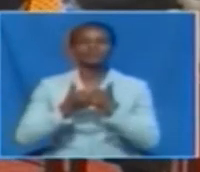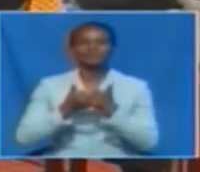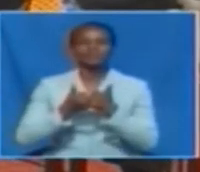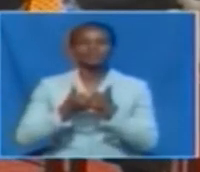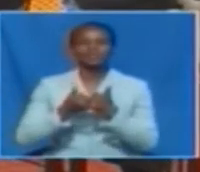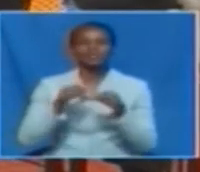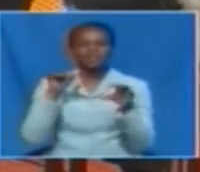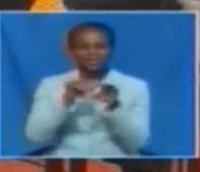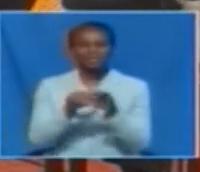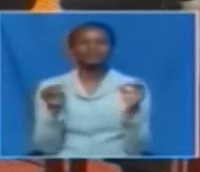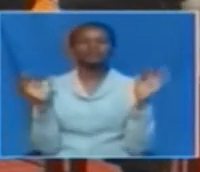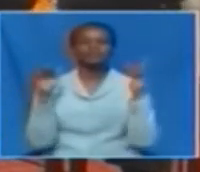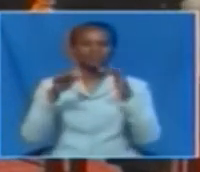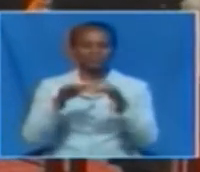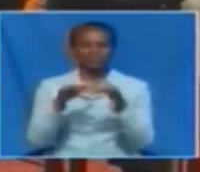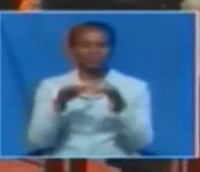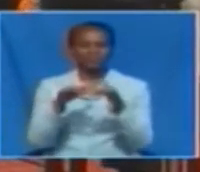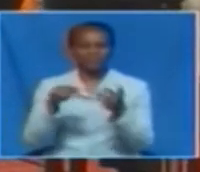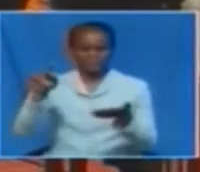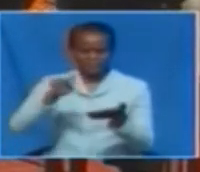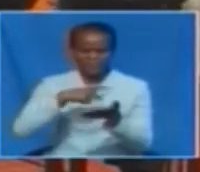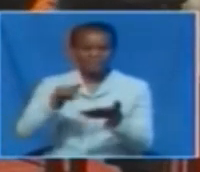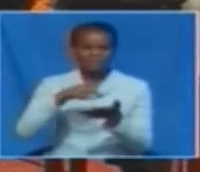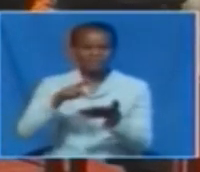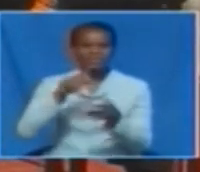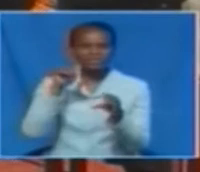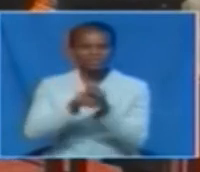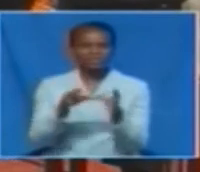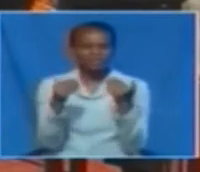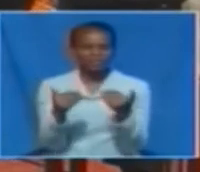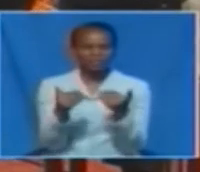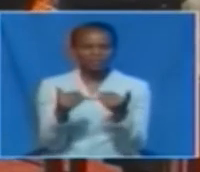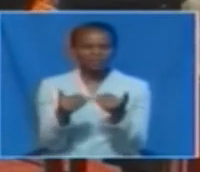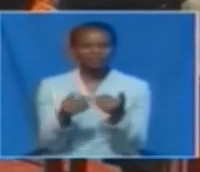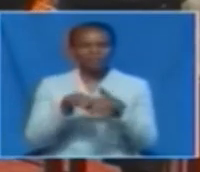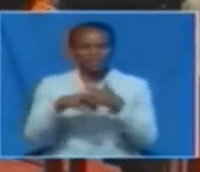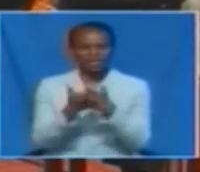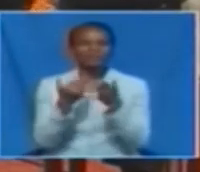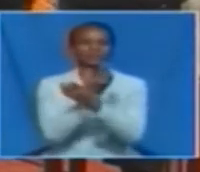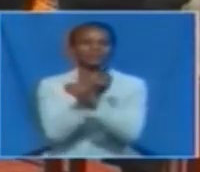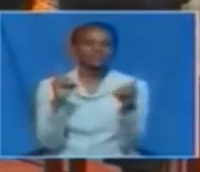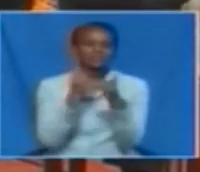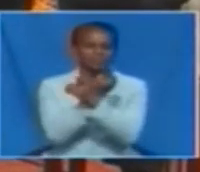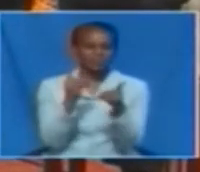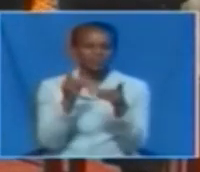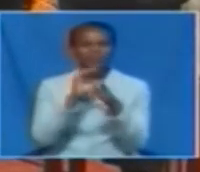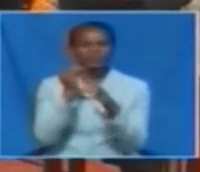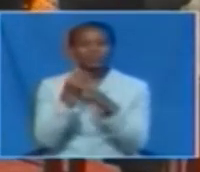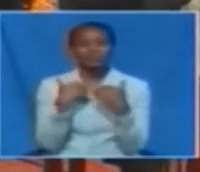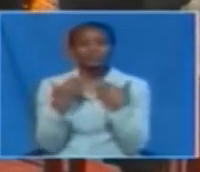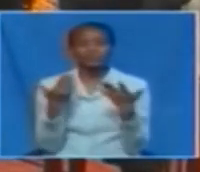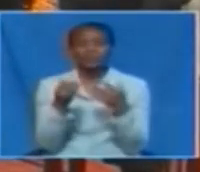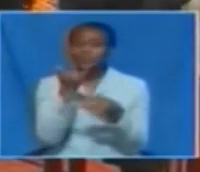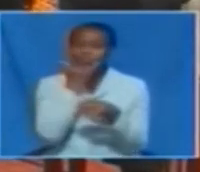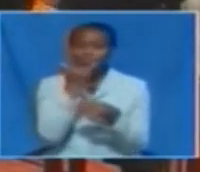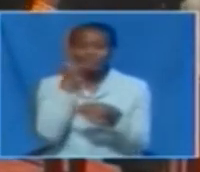the conventions. The party which is on the spot being attacked for democratic tenets or lack of them is a wrong